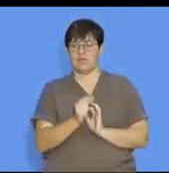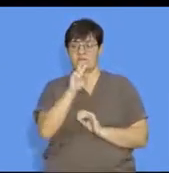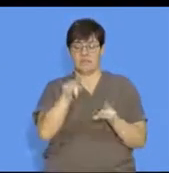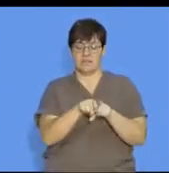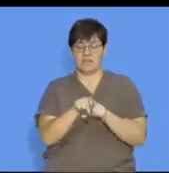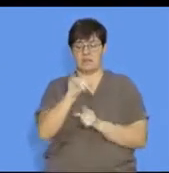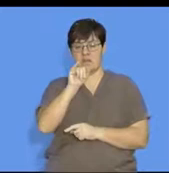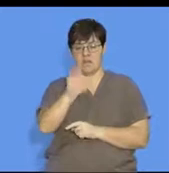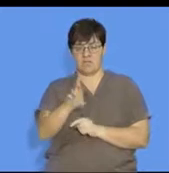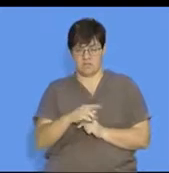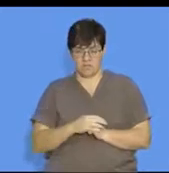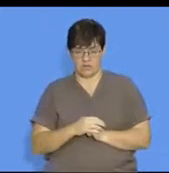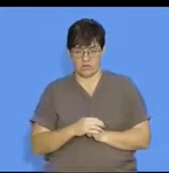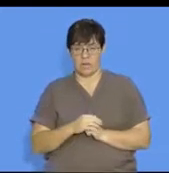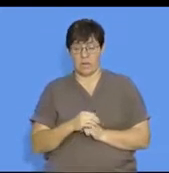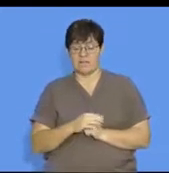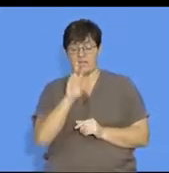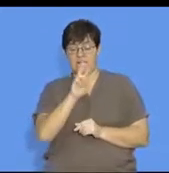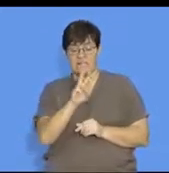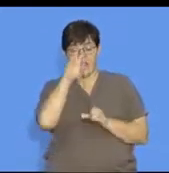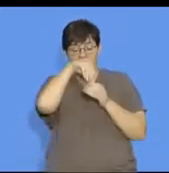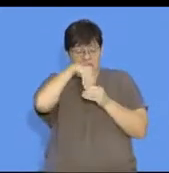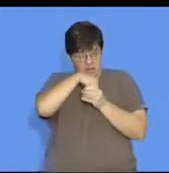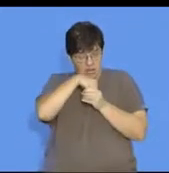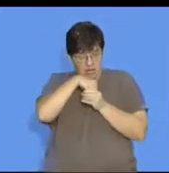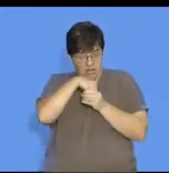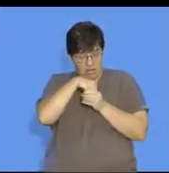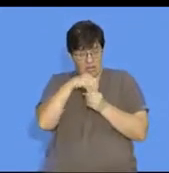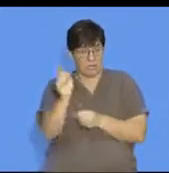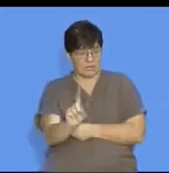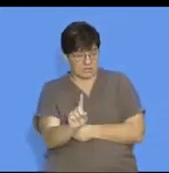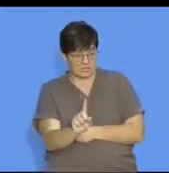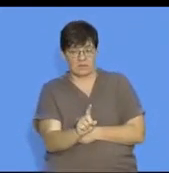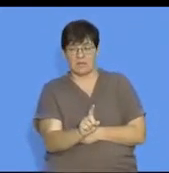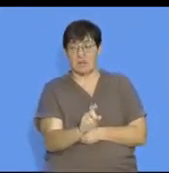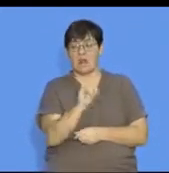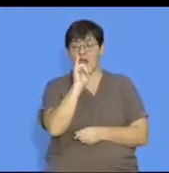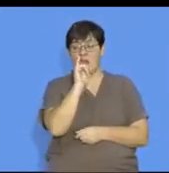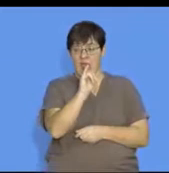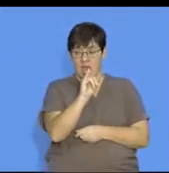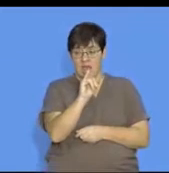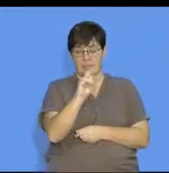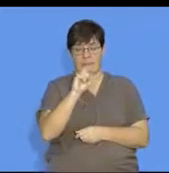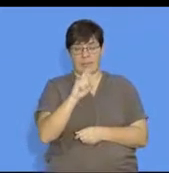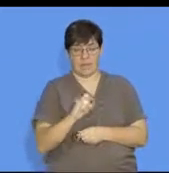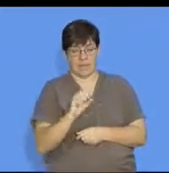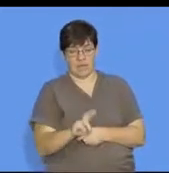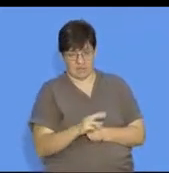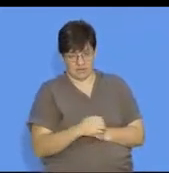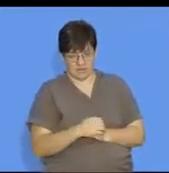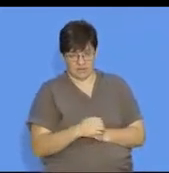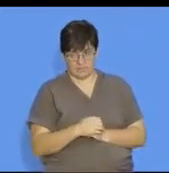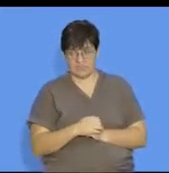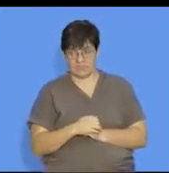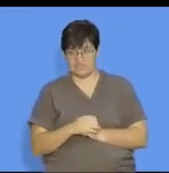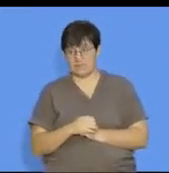IR. Okay, but also V internal is equals to I small letter r. Okay, we're still applying the Ohm's